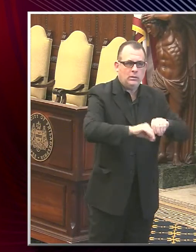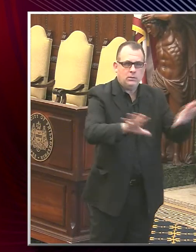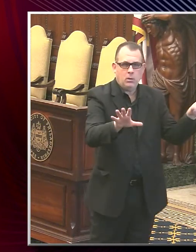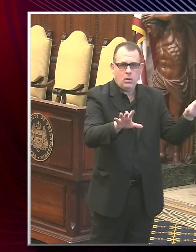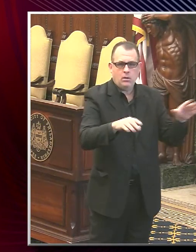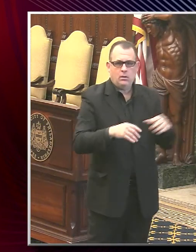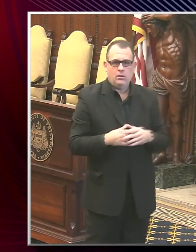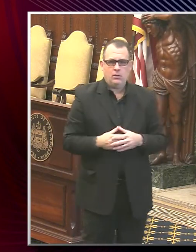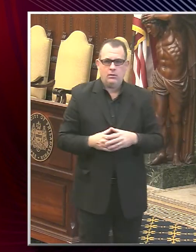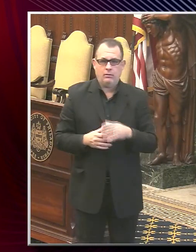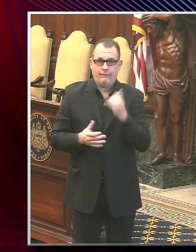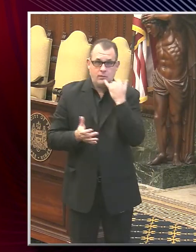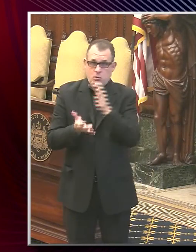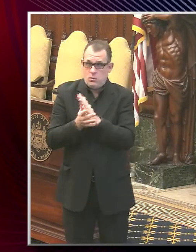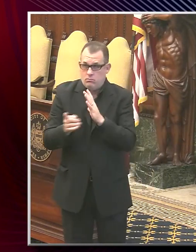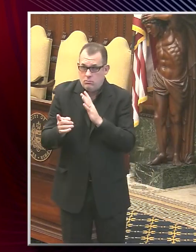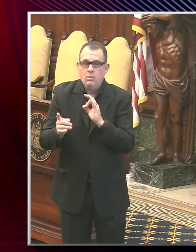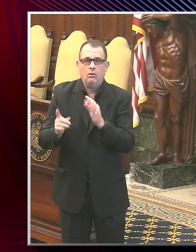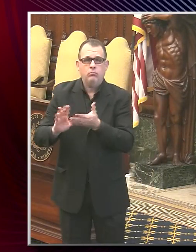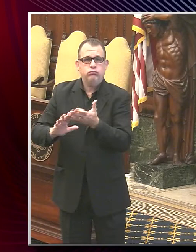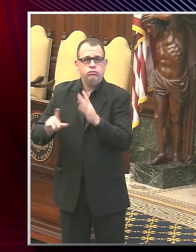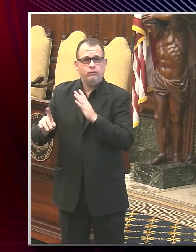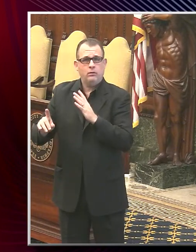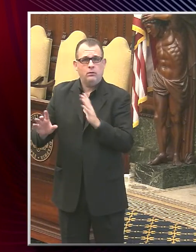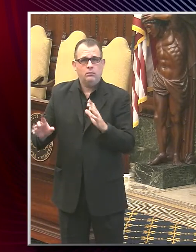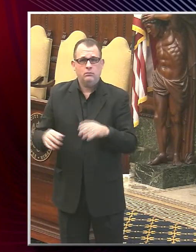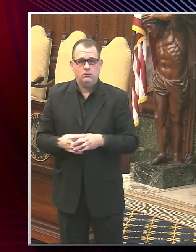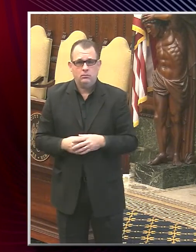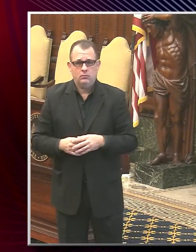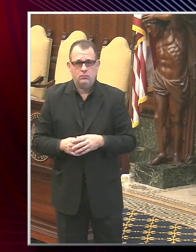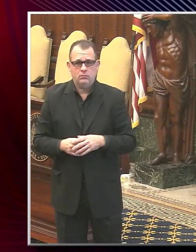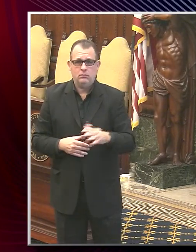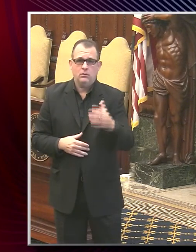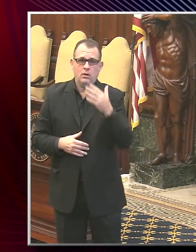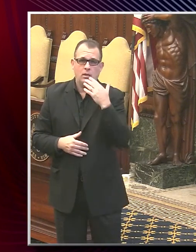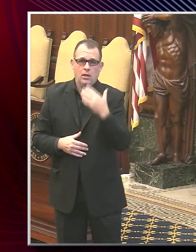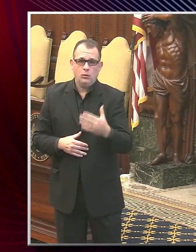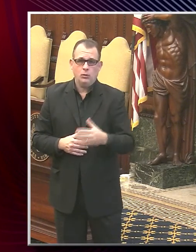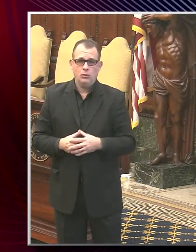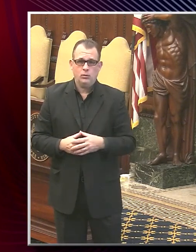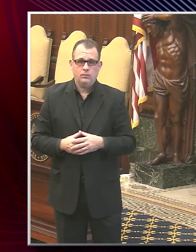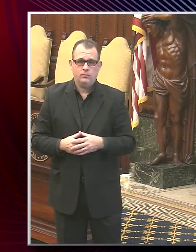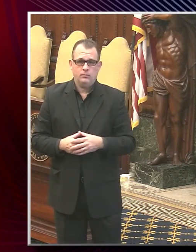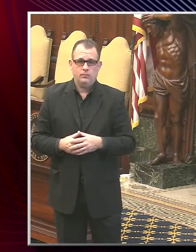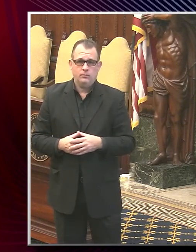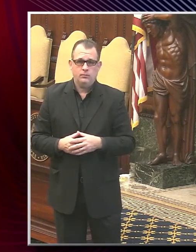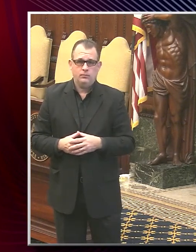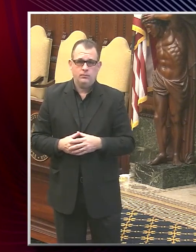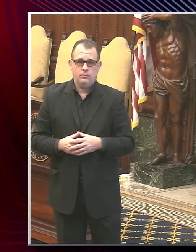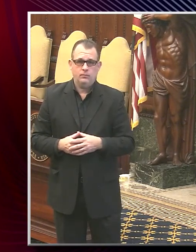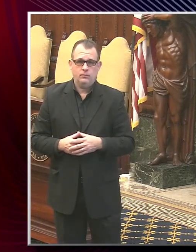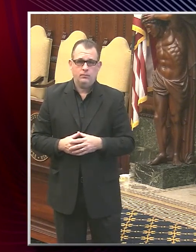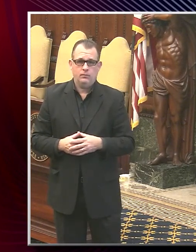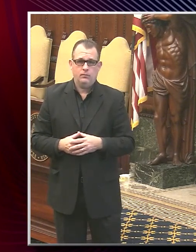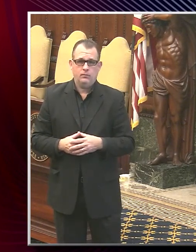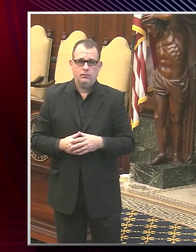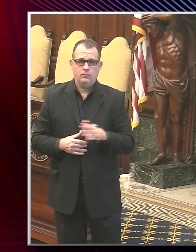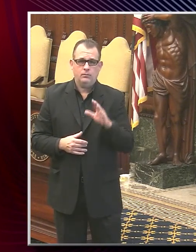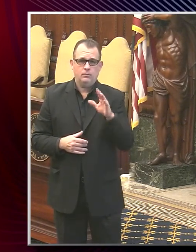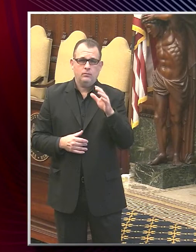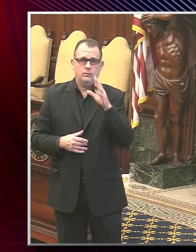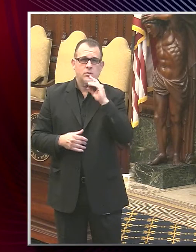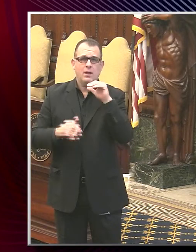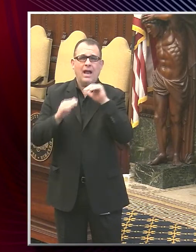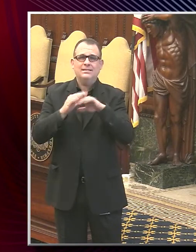that sort of experience. Okay, thank you. And the other thing about the access centers, maybe you're not the